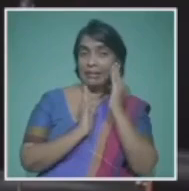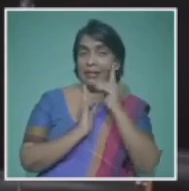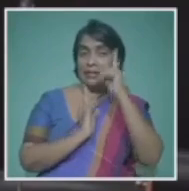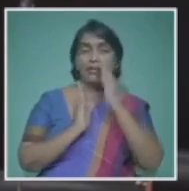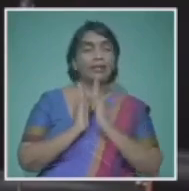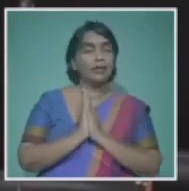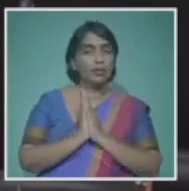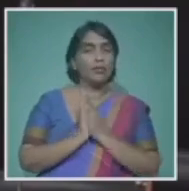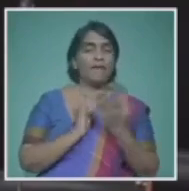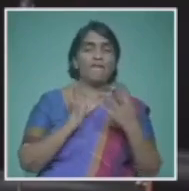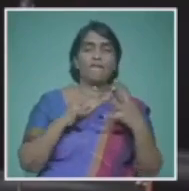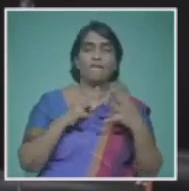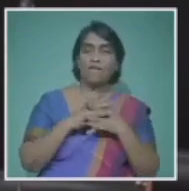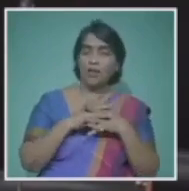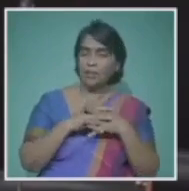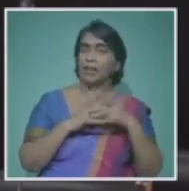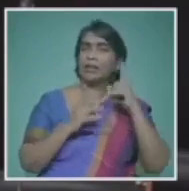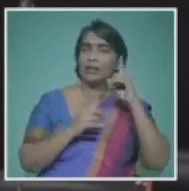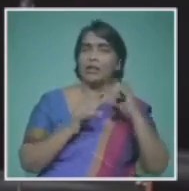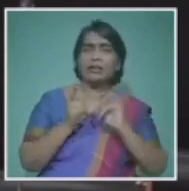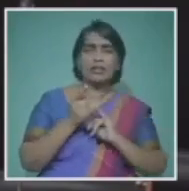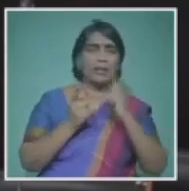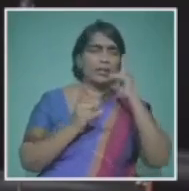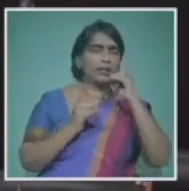Vibhishana, and we have Saman. So